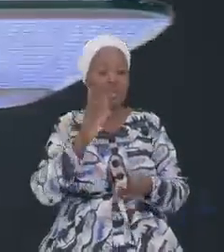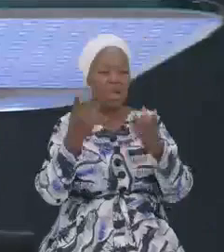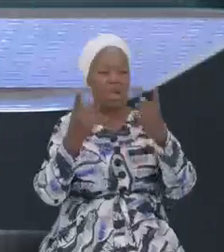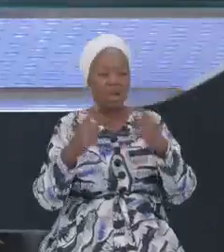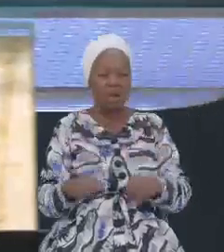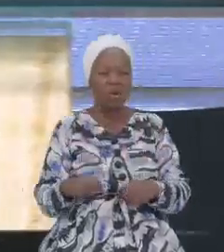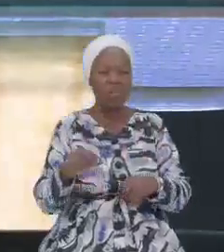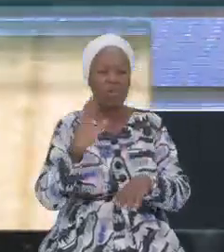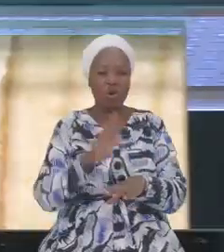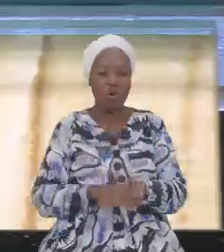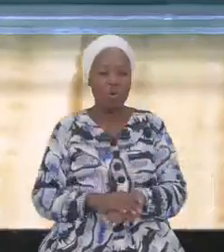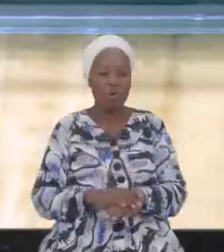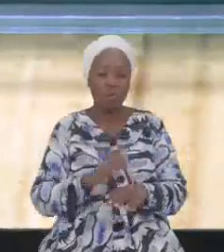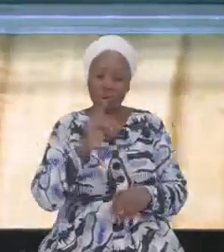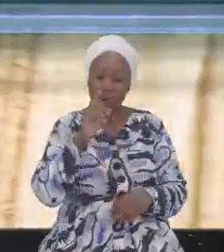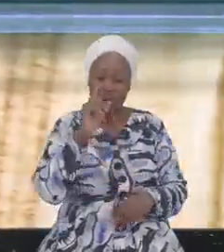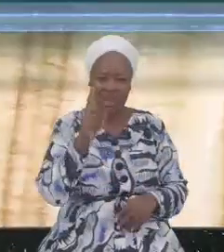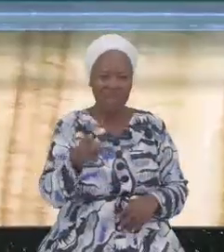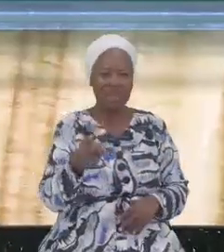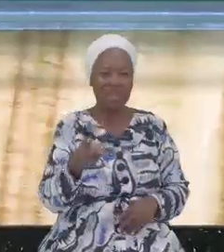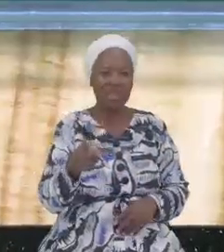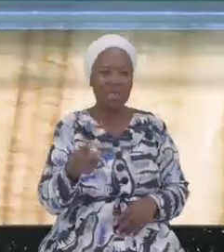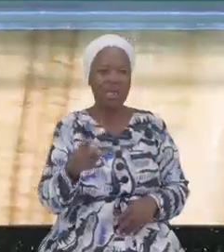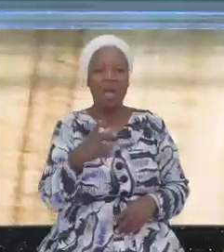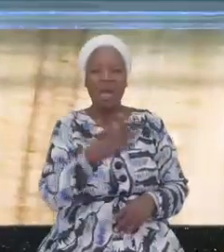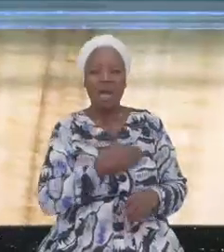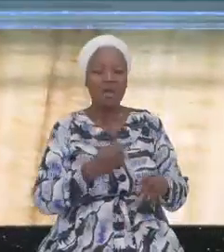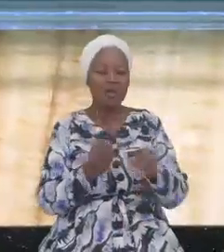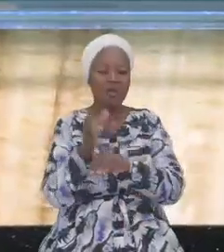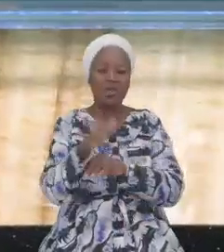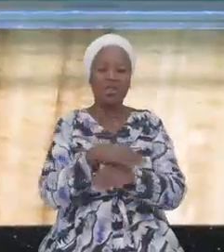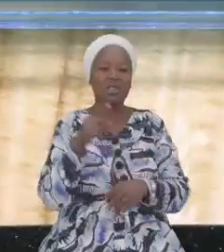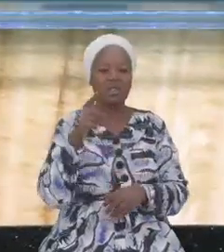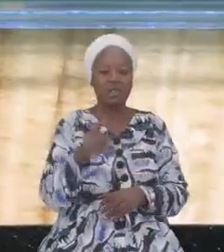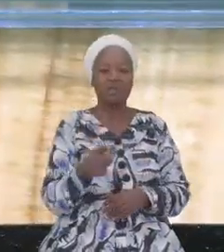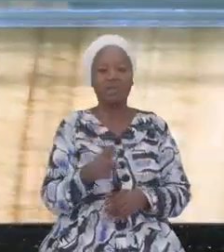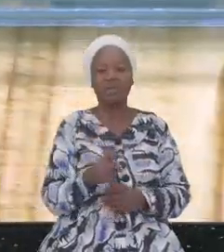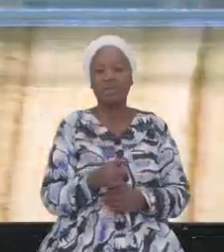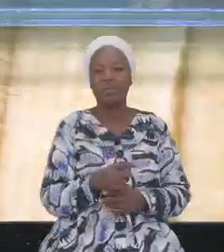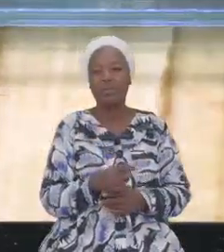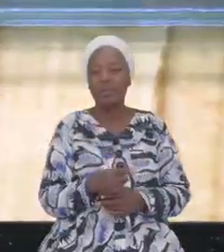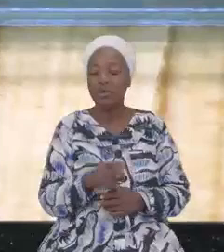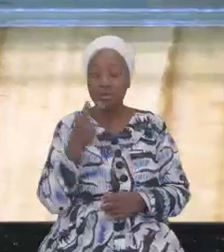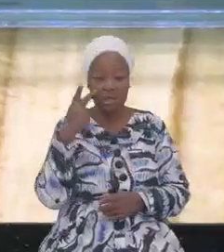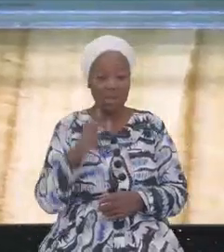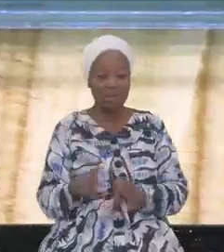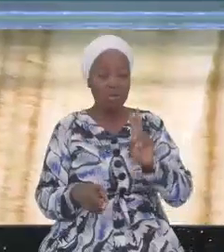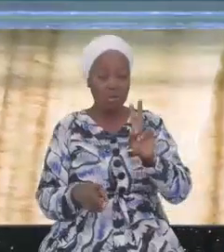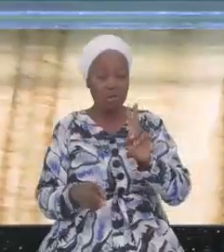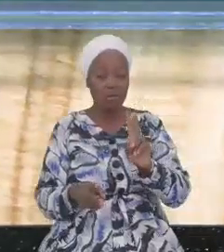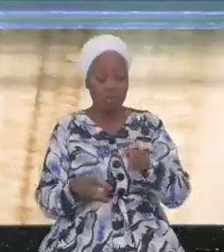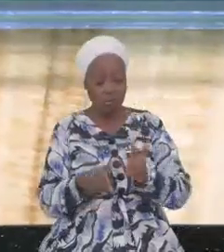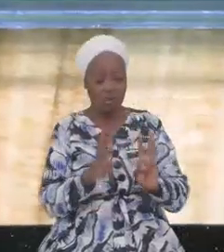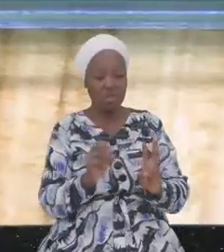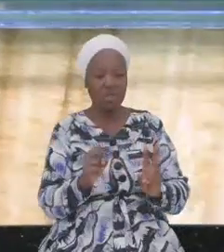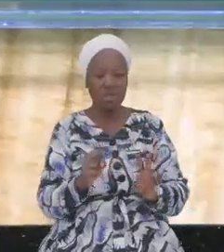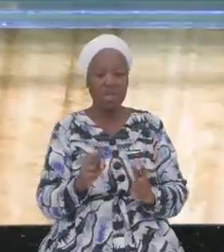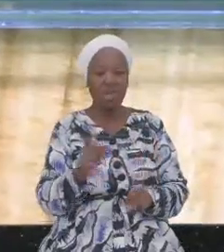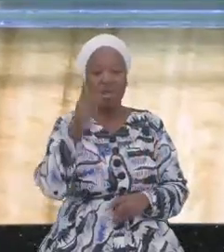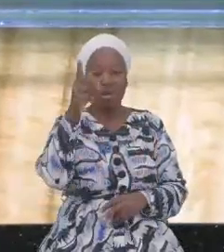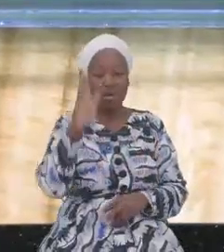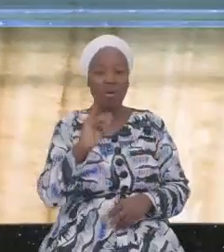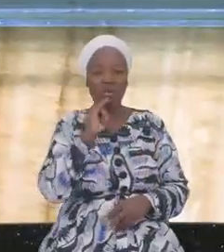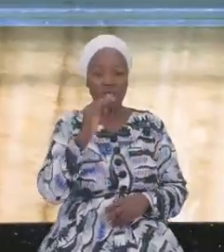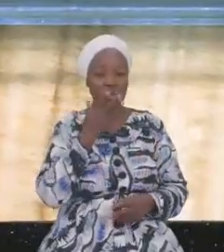come upon thee and overtake thee. You see the two sides. God is a